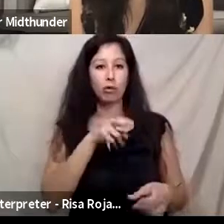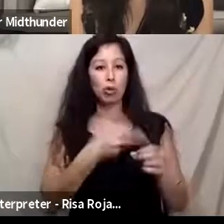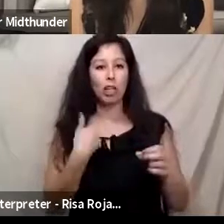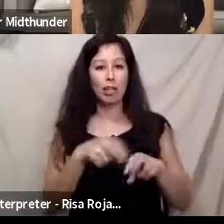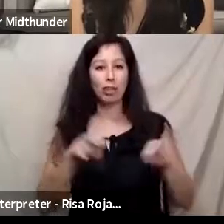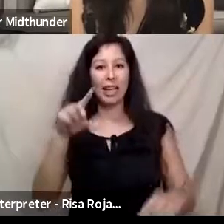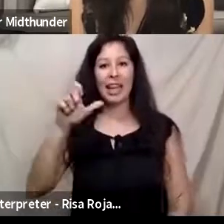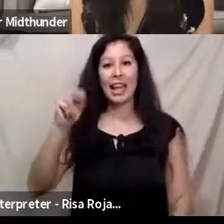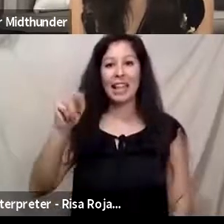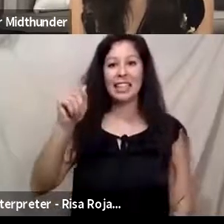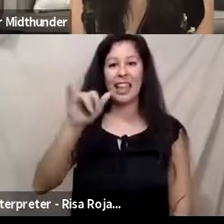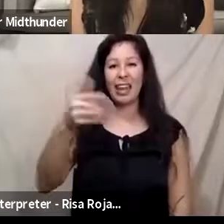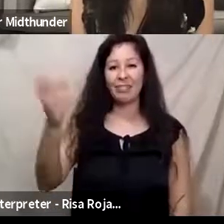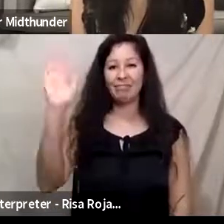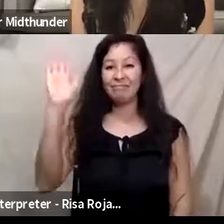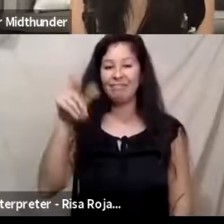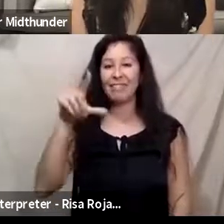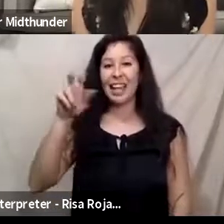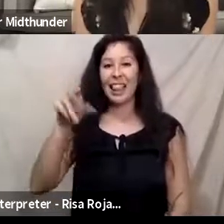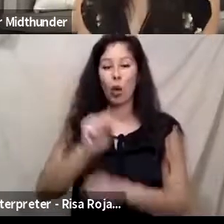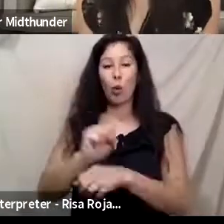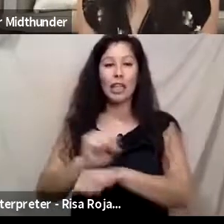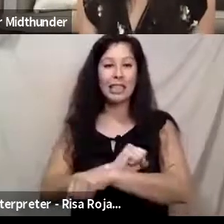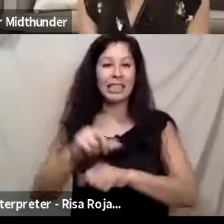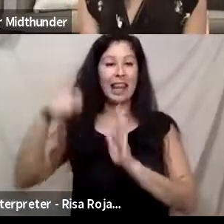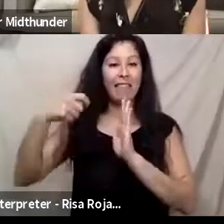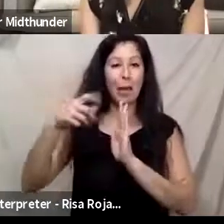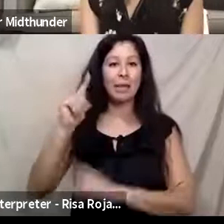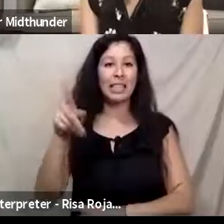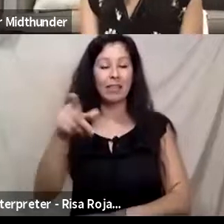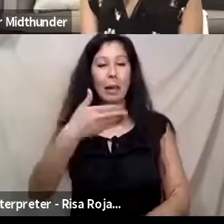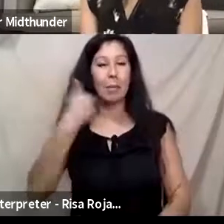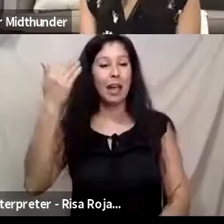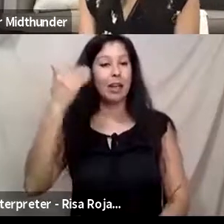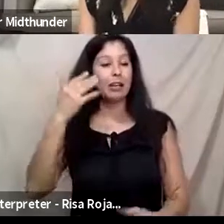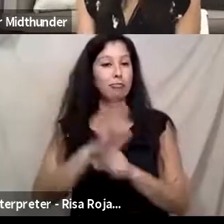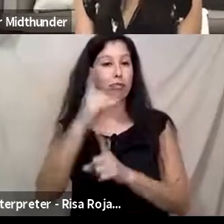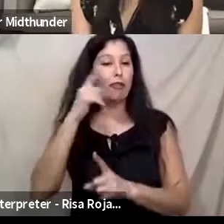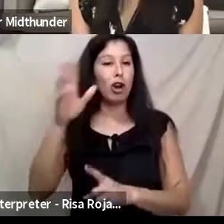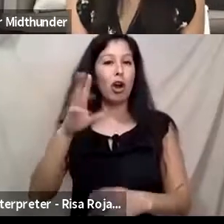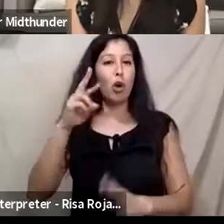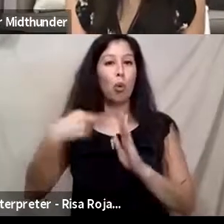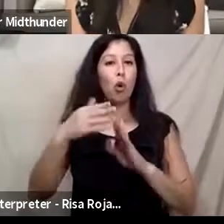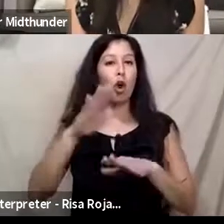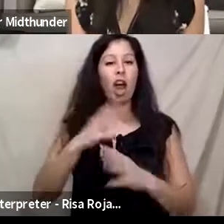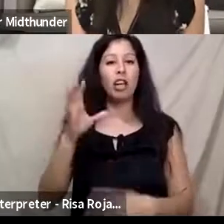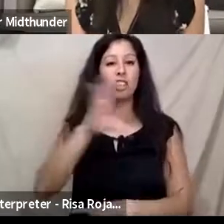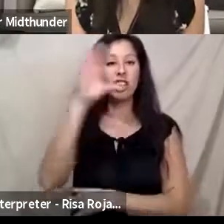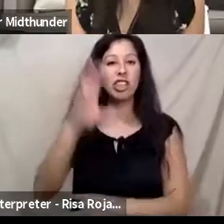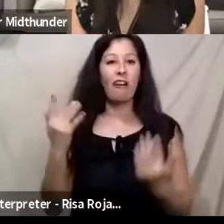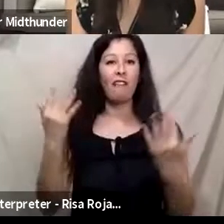us a wave? Glenn Stanton has worked in stage and film and television. He's best known for his recurring role on Chicago Fire and Days